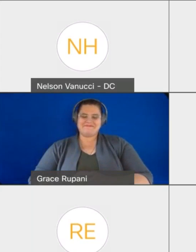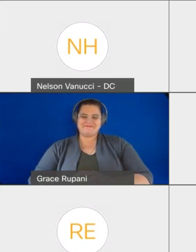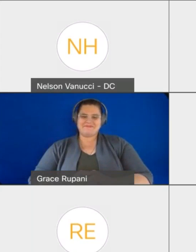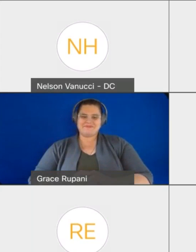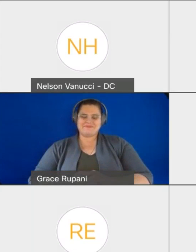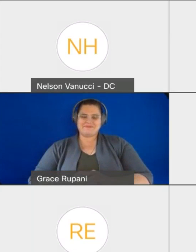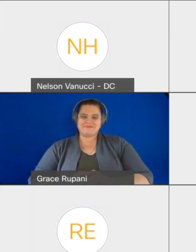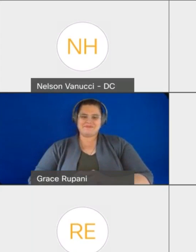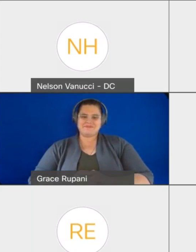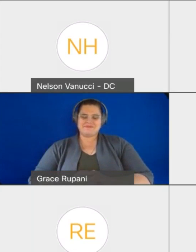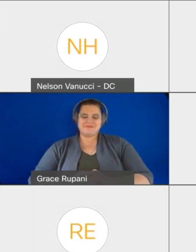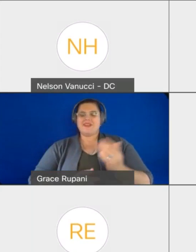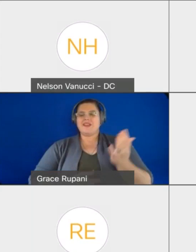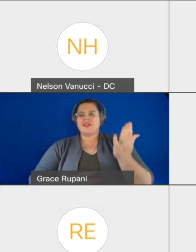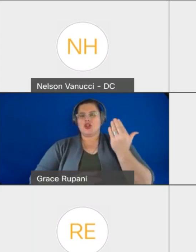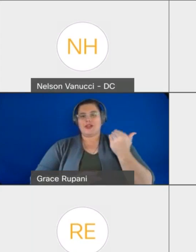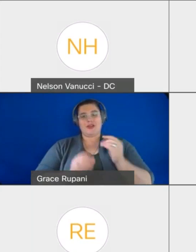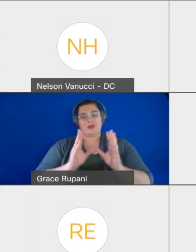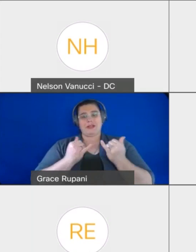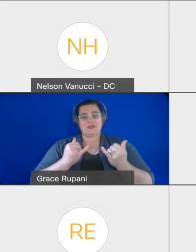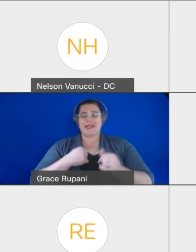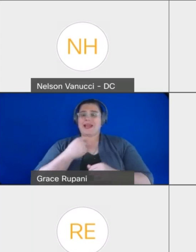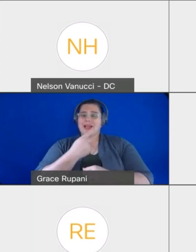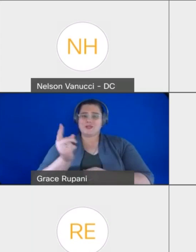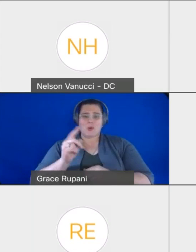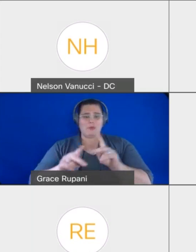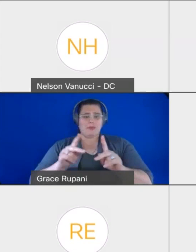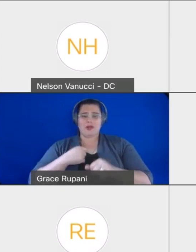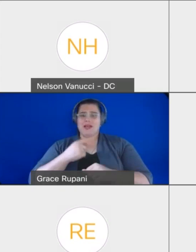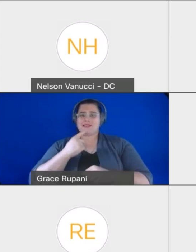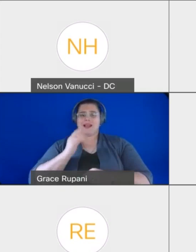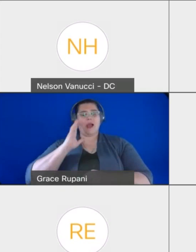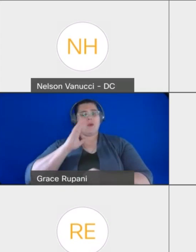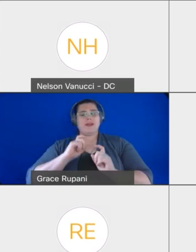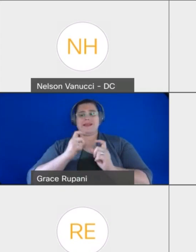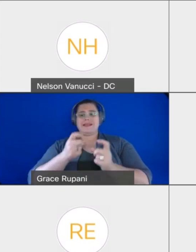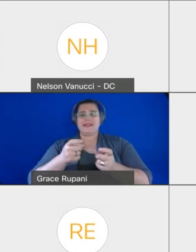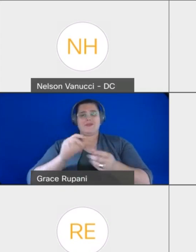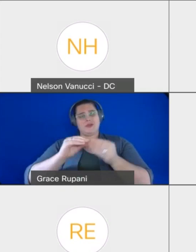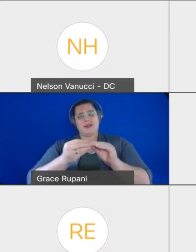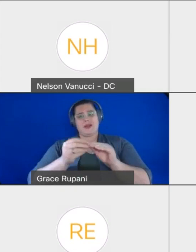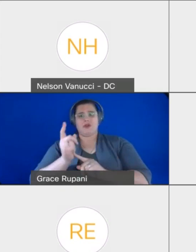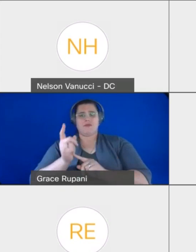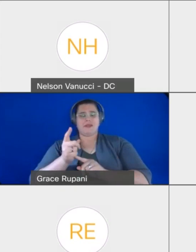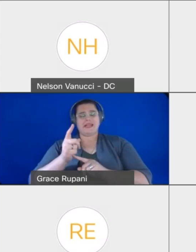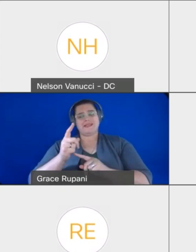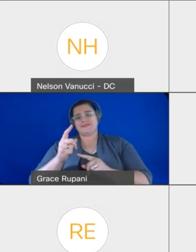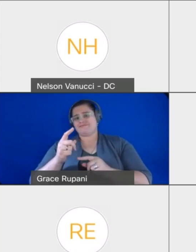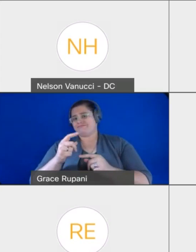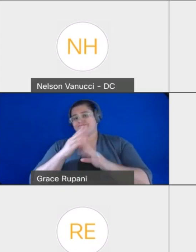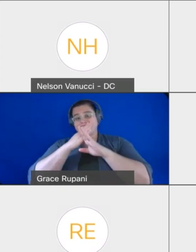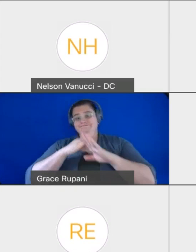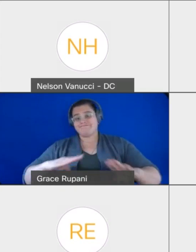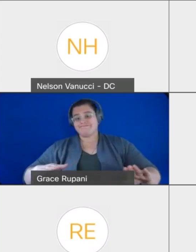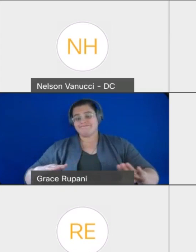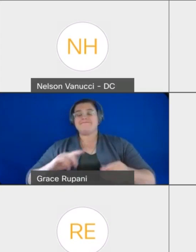in an earlier meeting today, I had said to people, I'll just give you this many minutes and then we'll end, because in my experience,